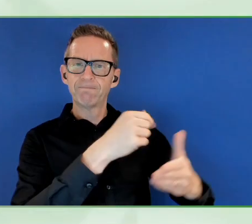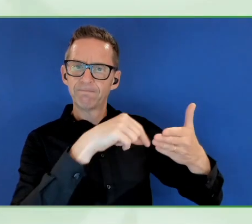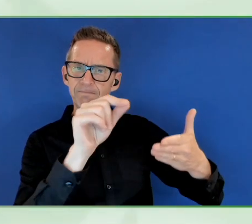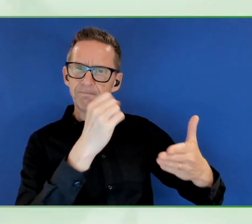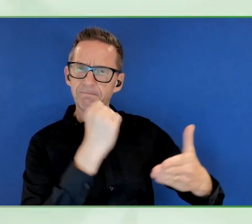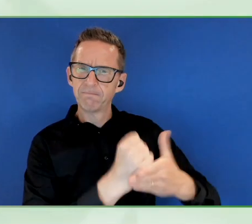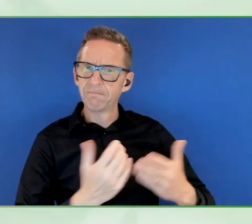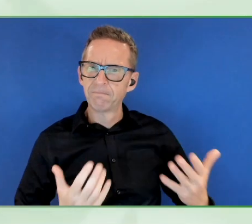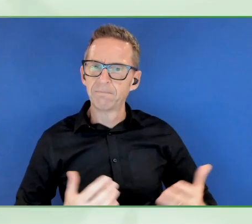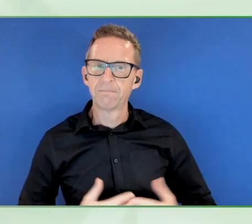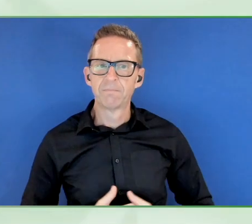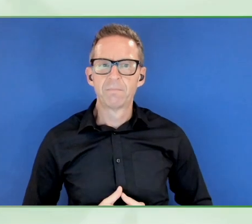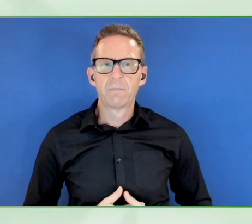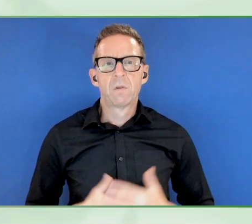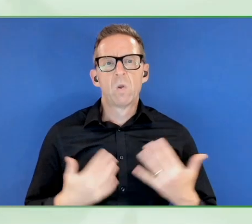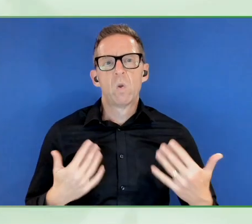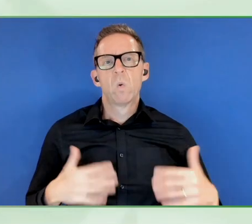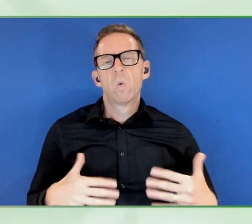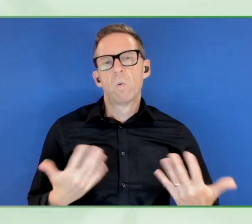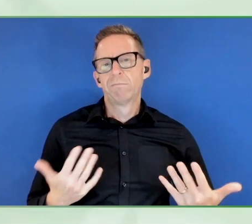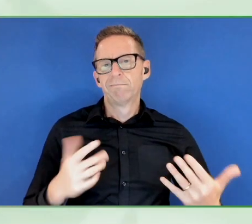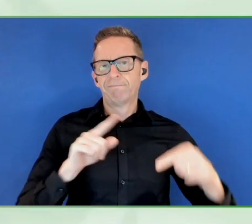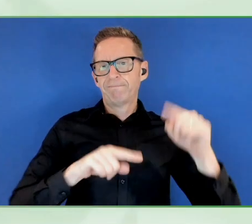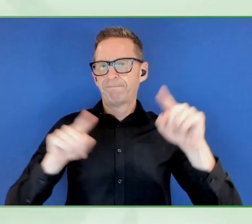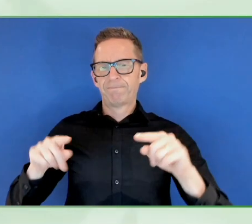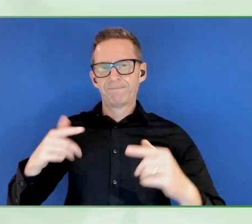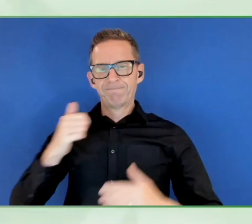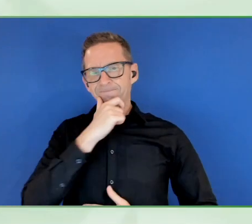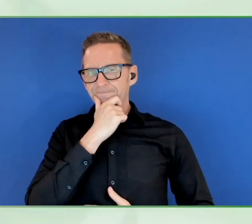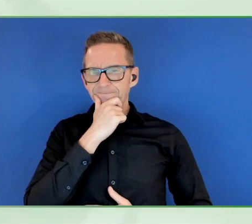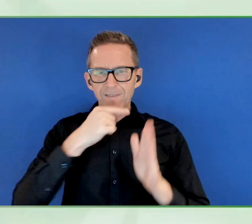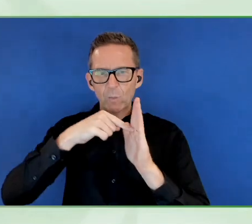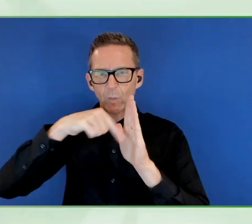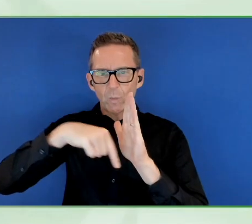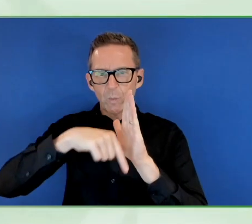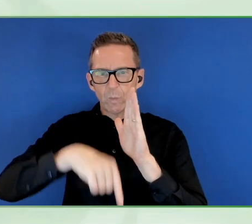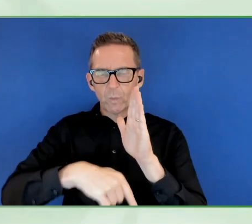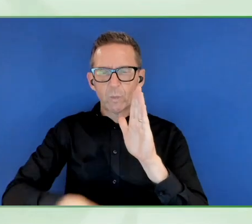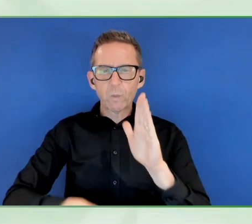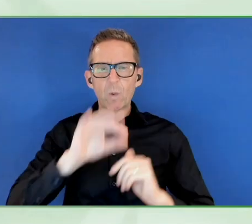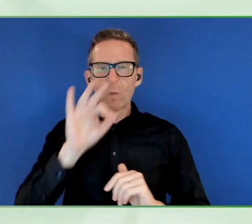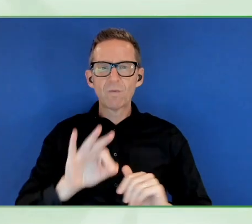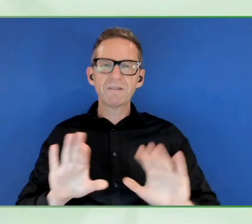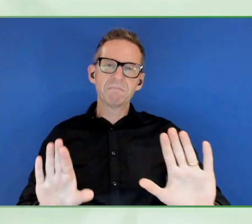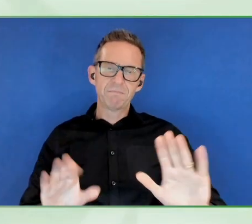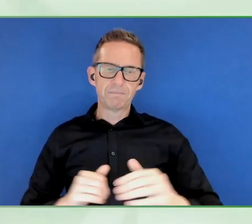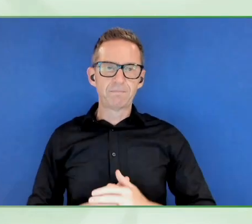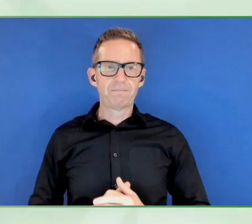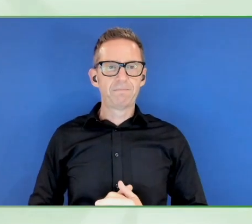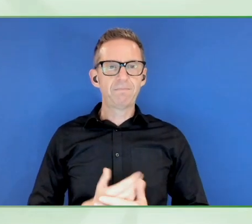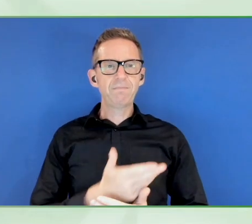philosophical questions. So I think we'll spare the audience all that pain, and we must sit down during